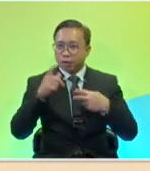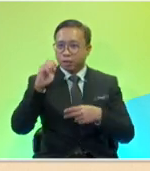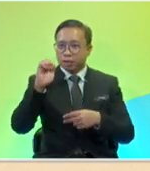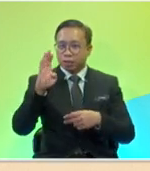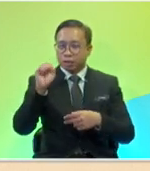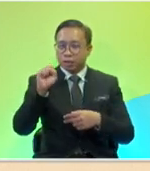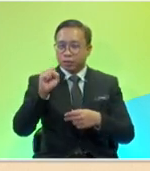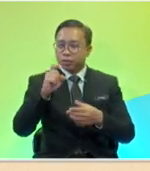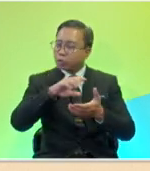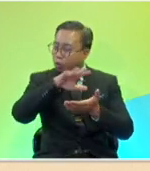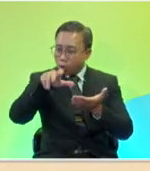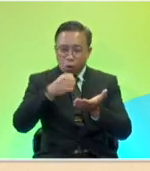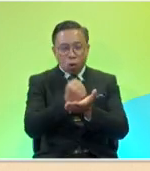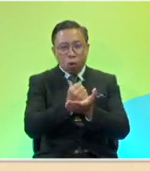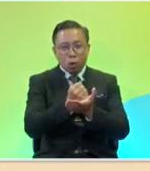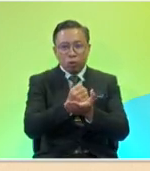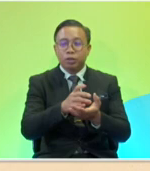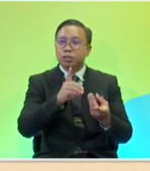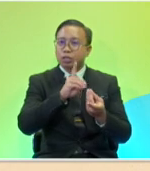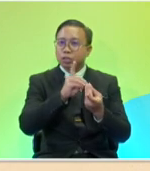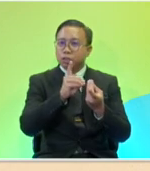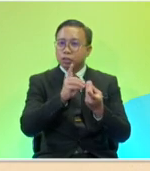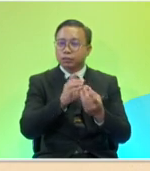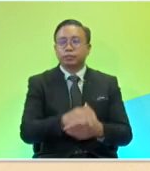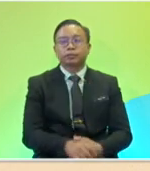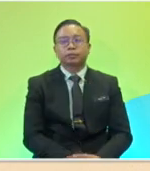everything digital in it. Okay.